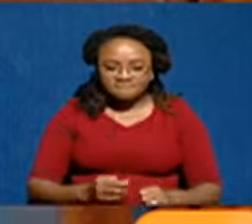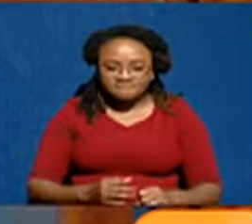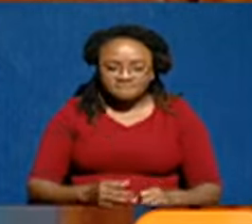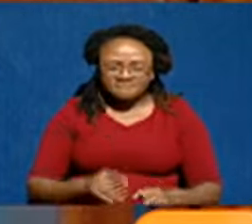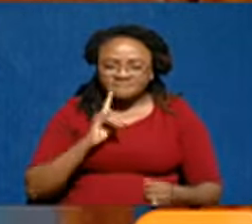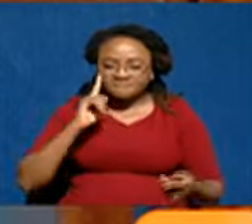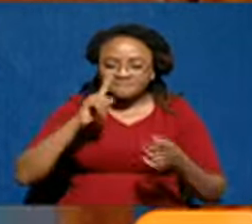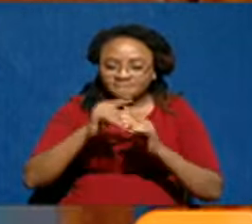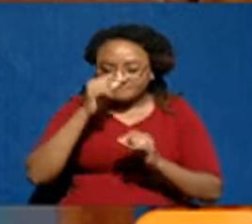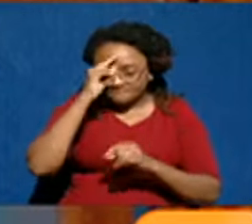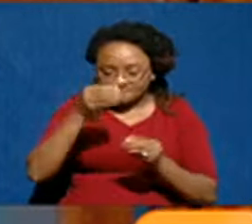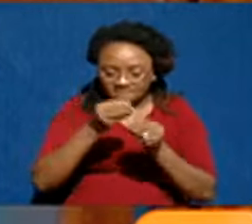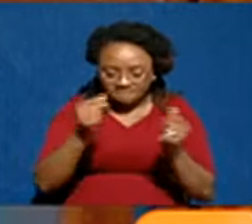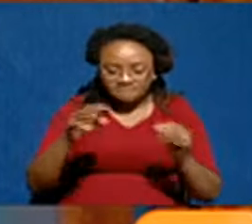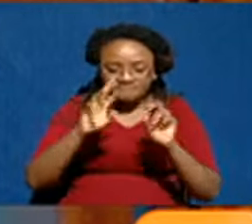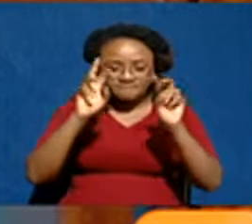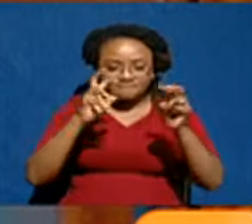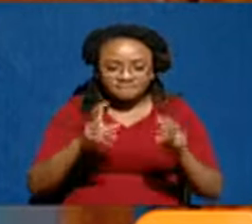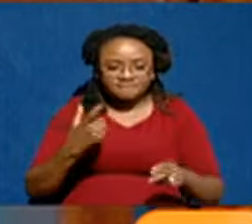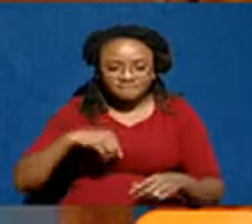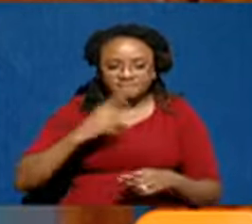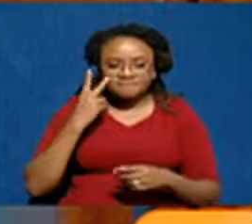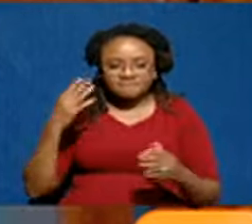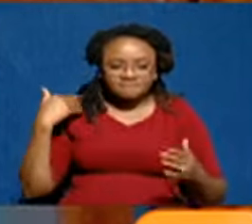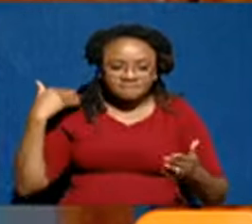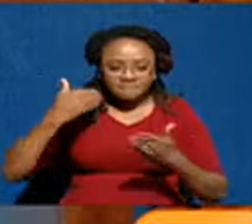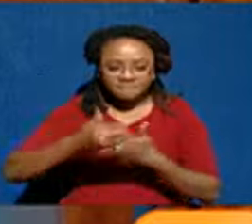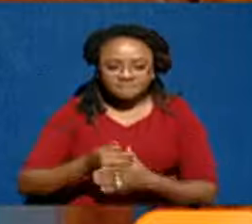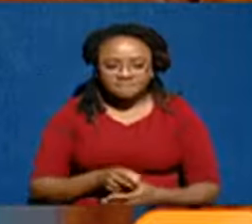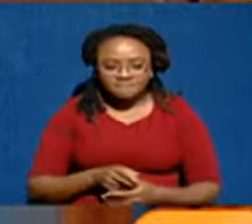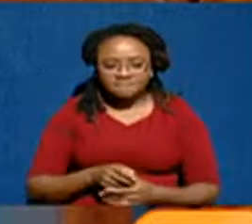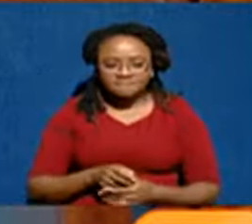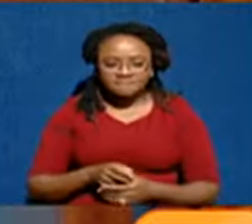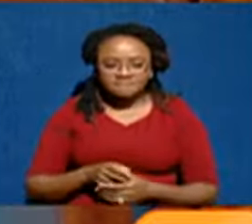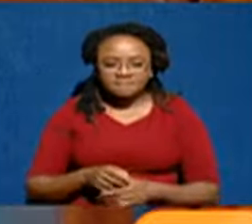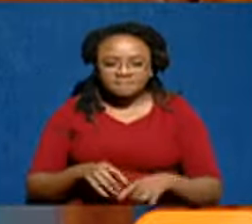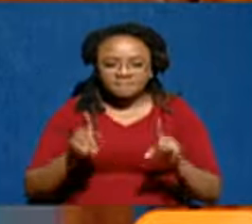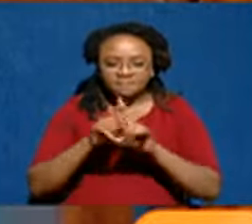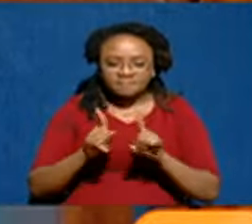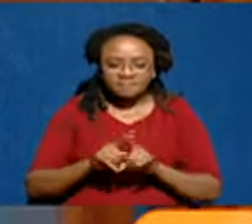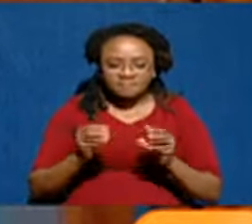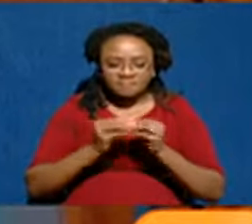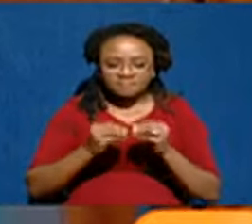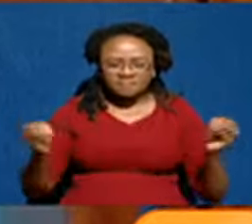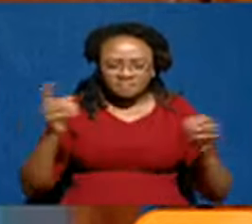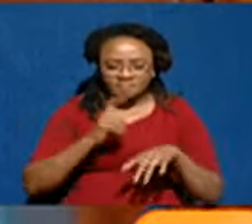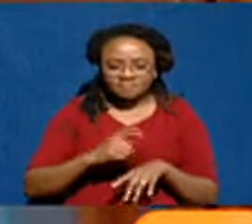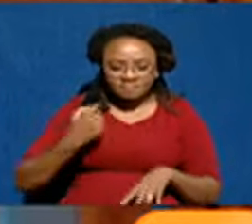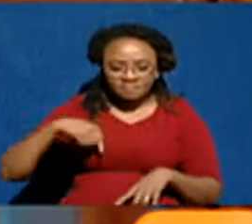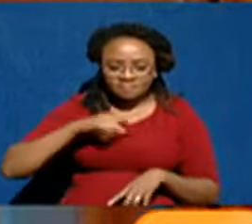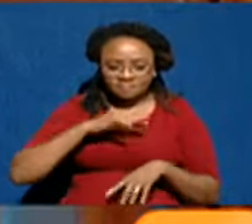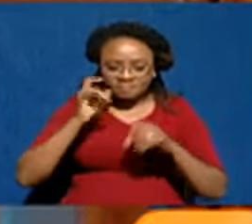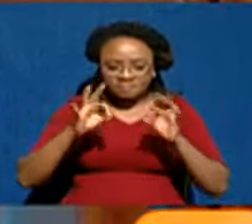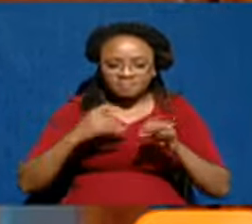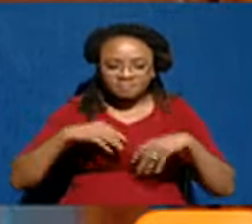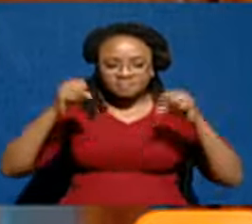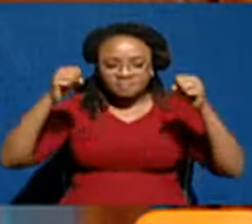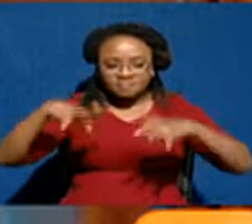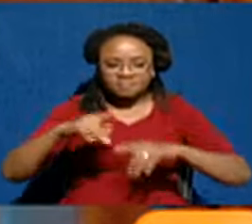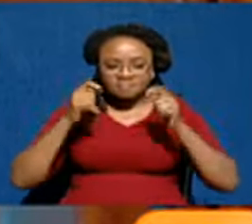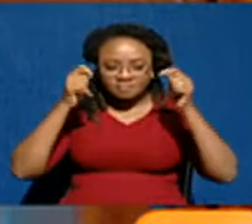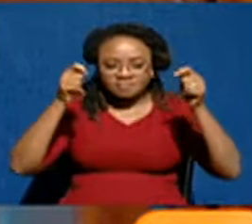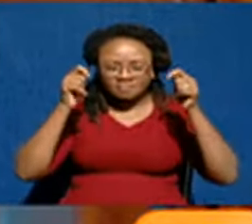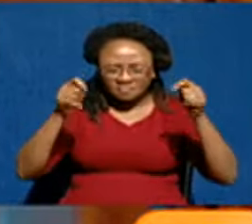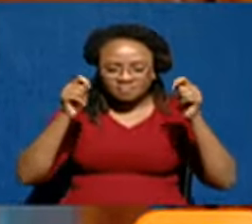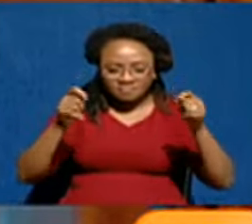time, we have always complied to return to work. Today, if we call off the strike and go back to work, all our issues will gather dust in the